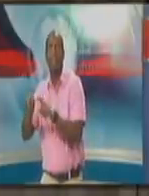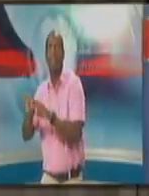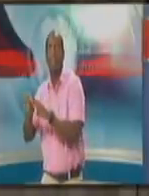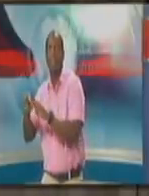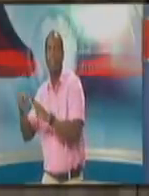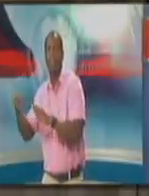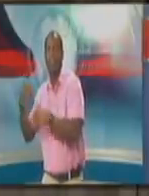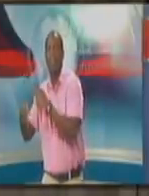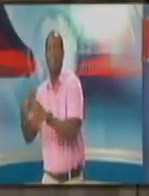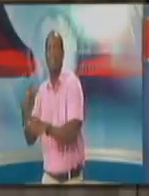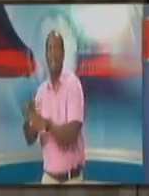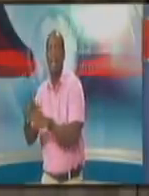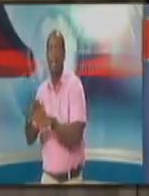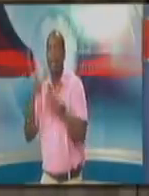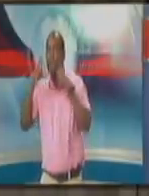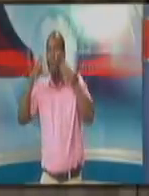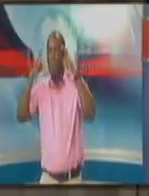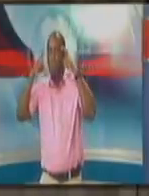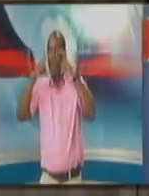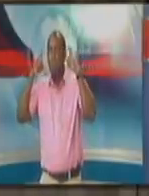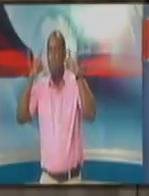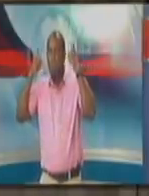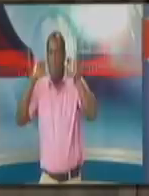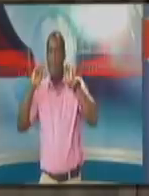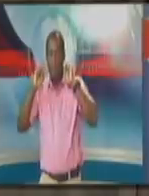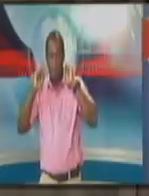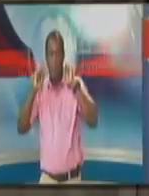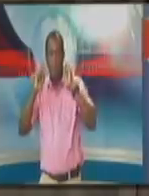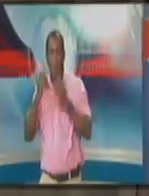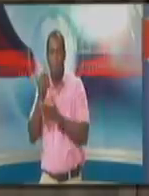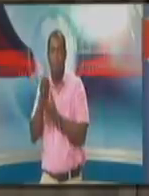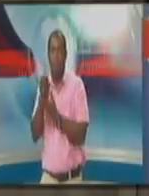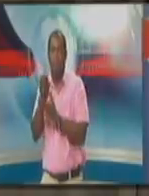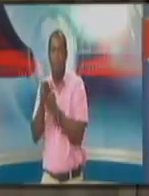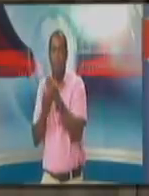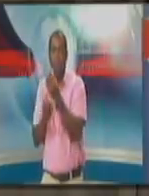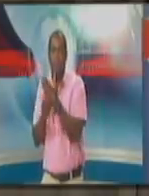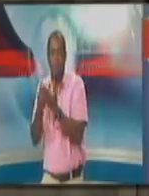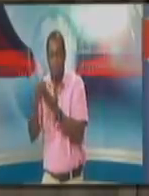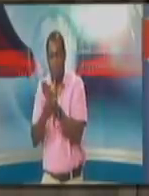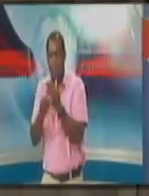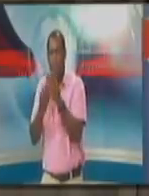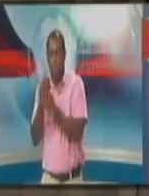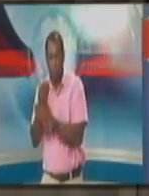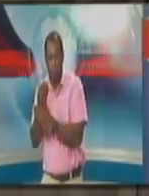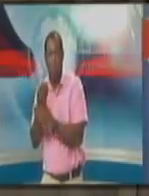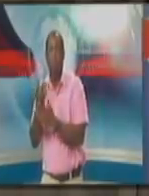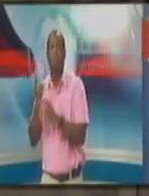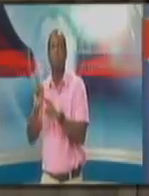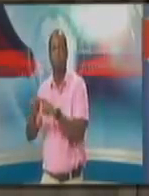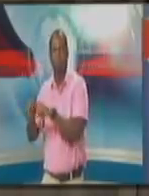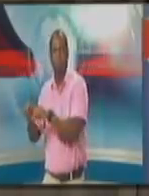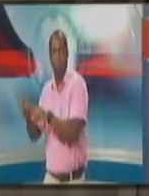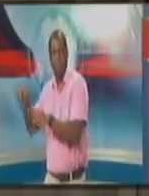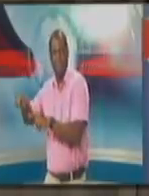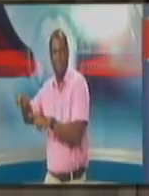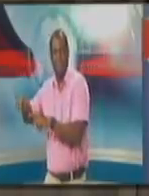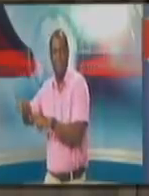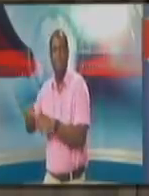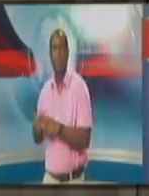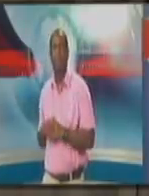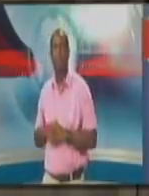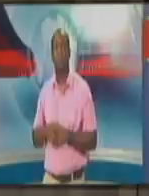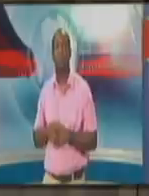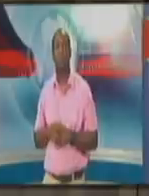will have to be well protected in terms of masks, gloves, whatever they may have. I would have worked in the emergency department for many years